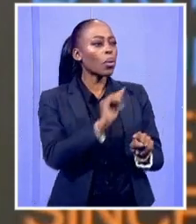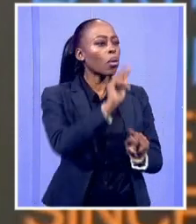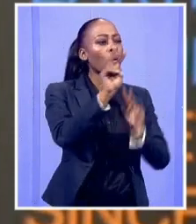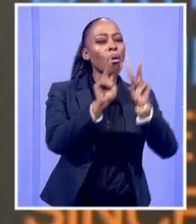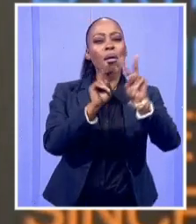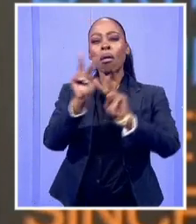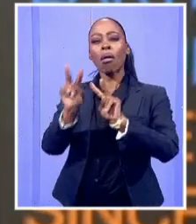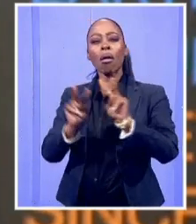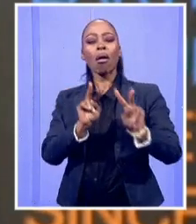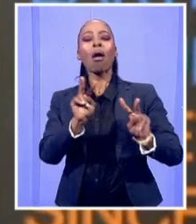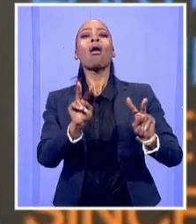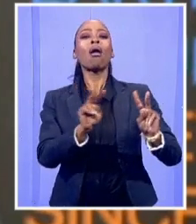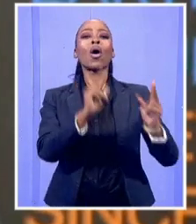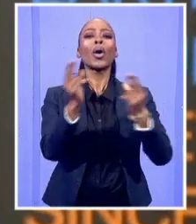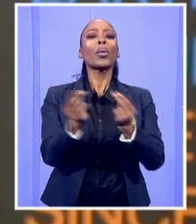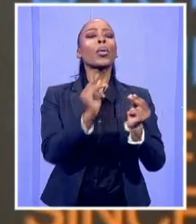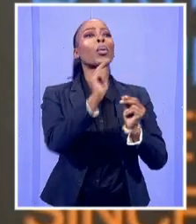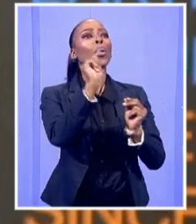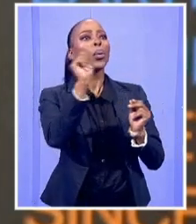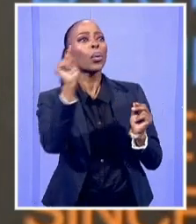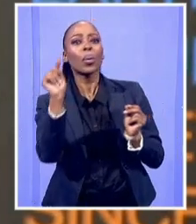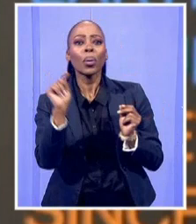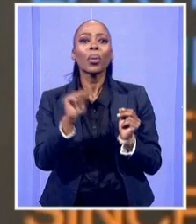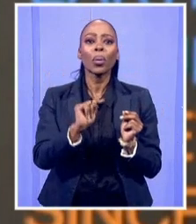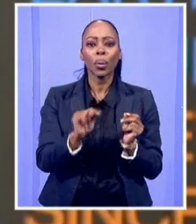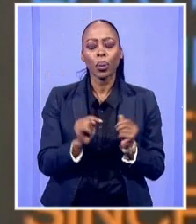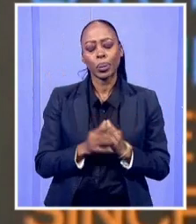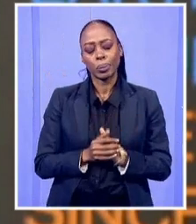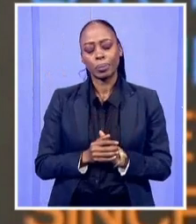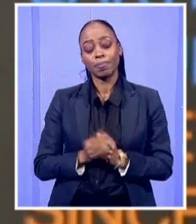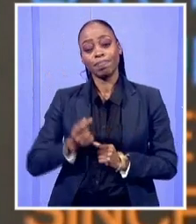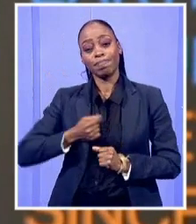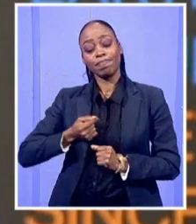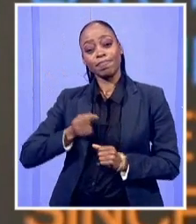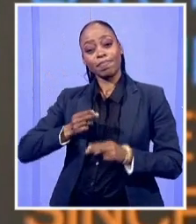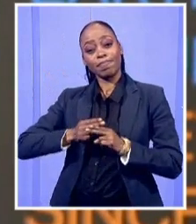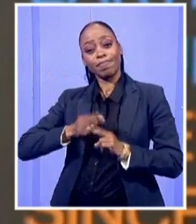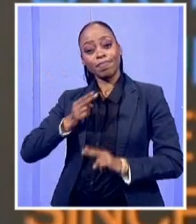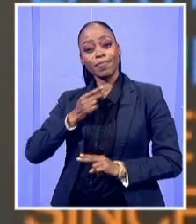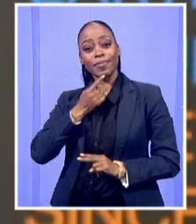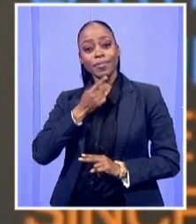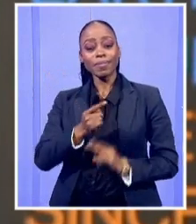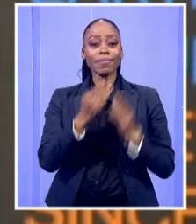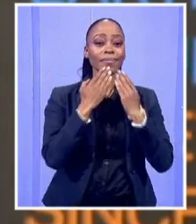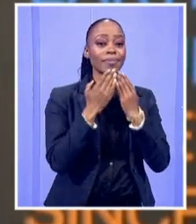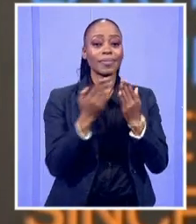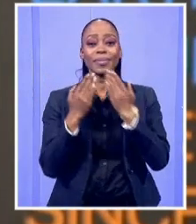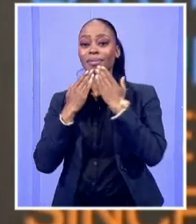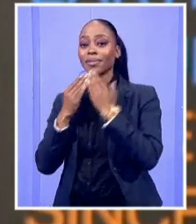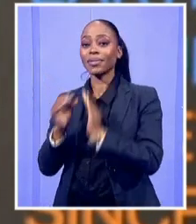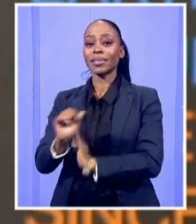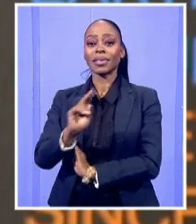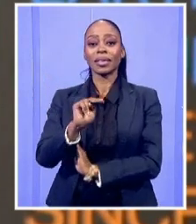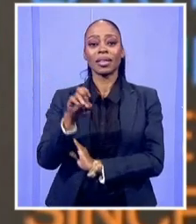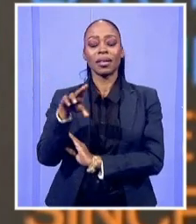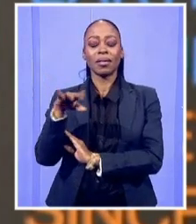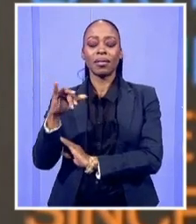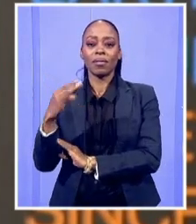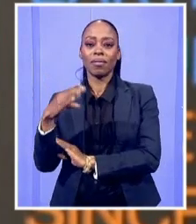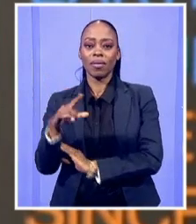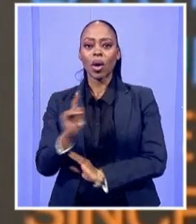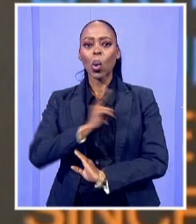precisely what you do. Allow me to conclude by once again thanking Sandvik for its